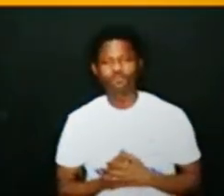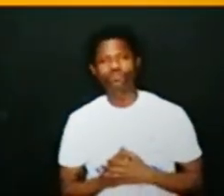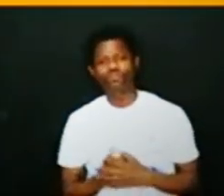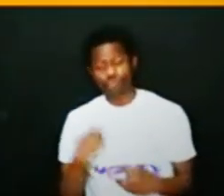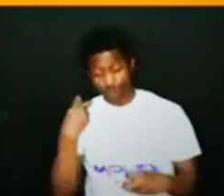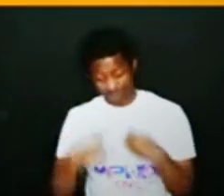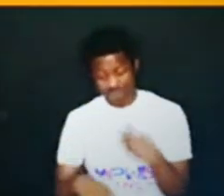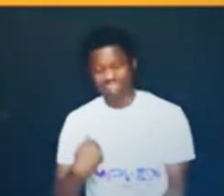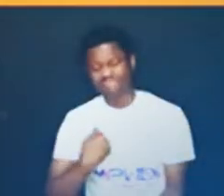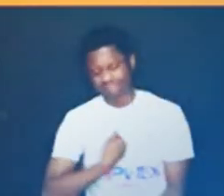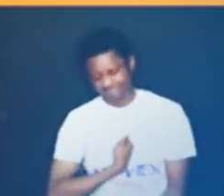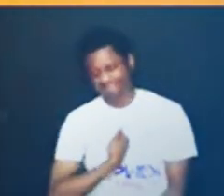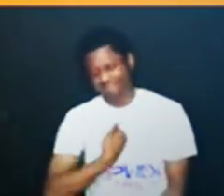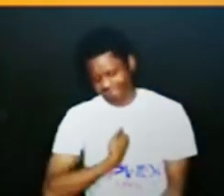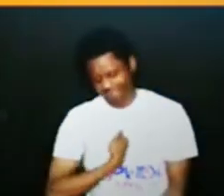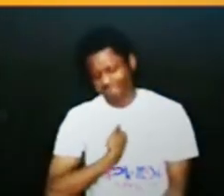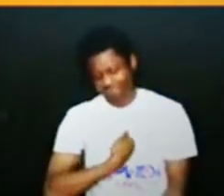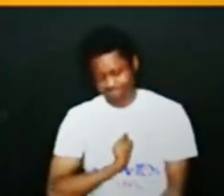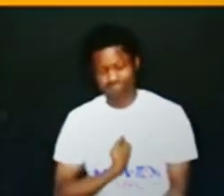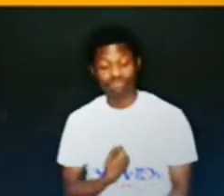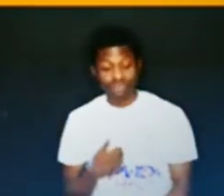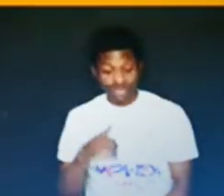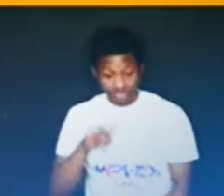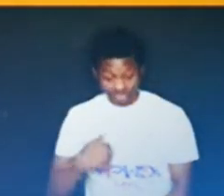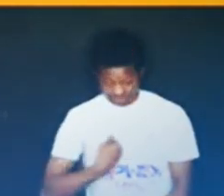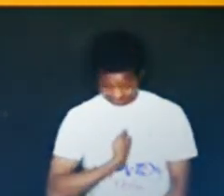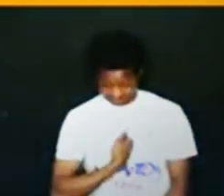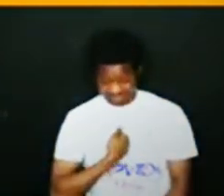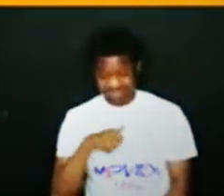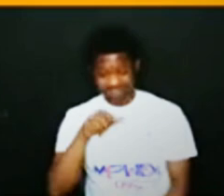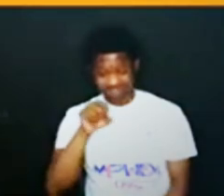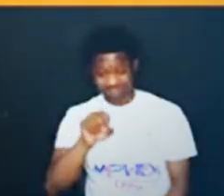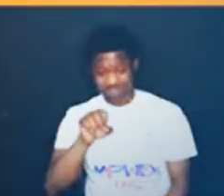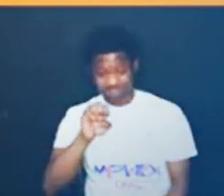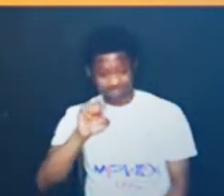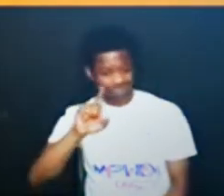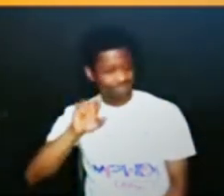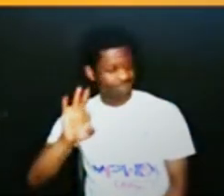Self will do anything to justify its